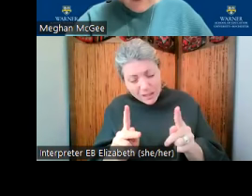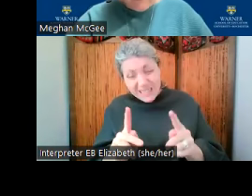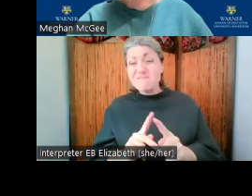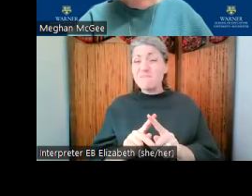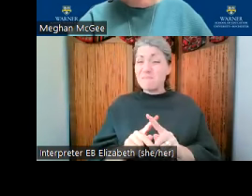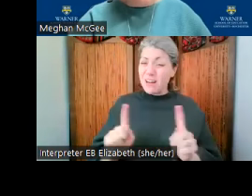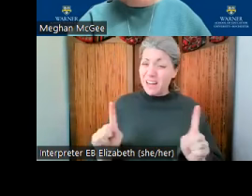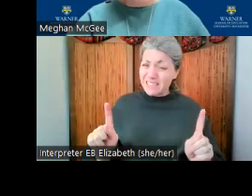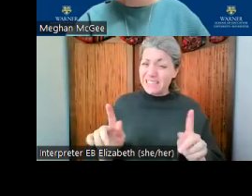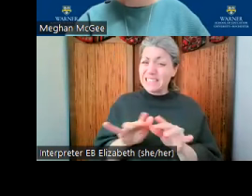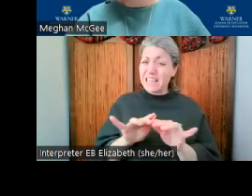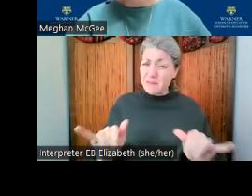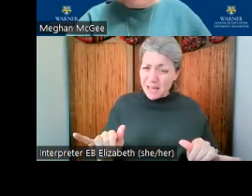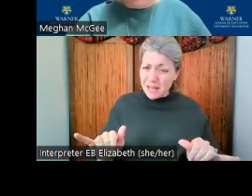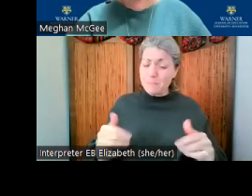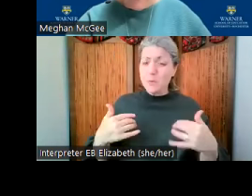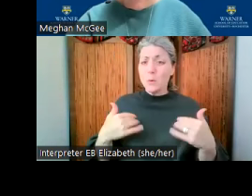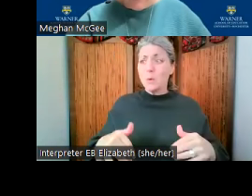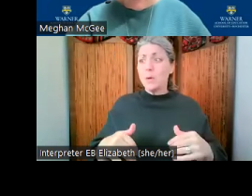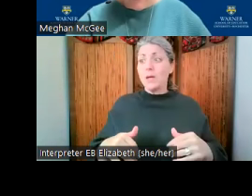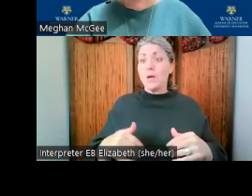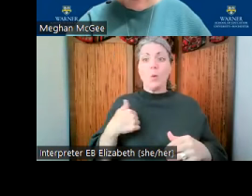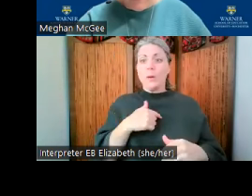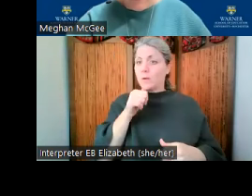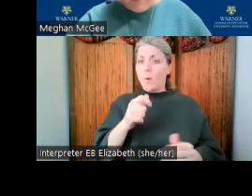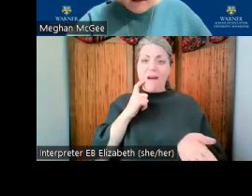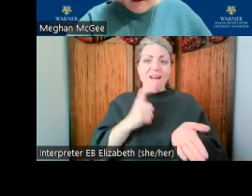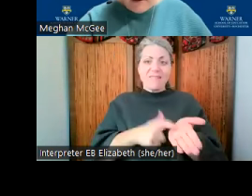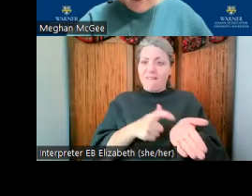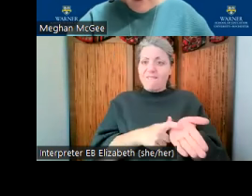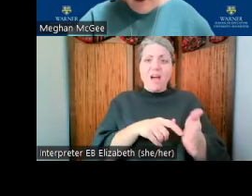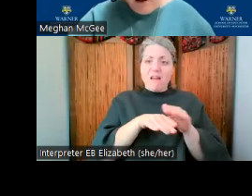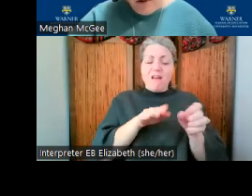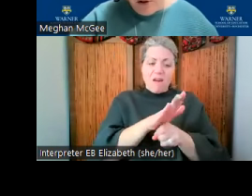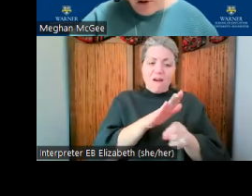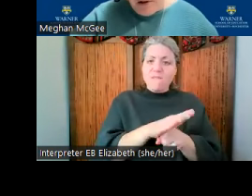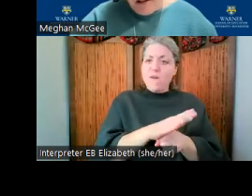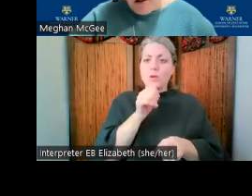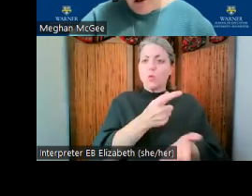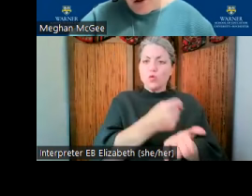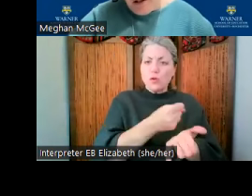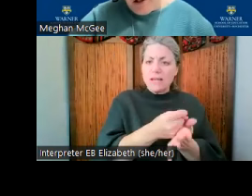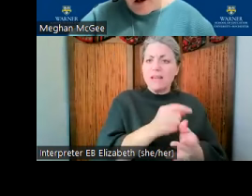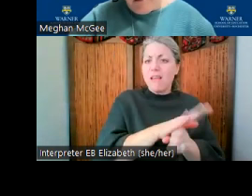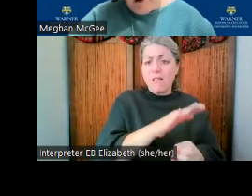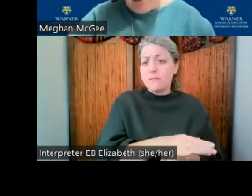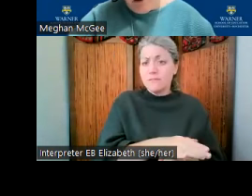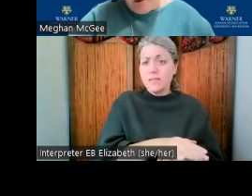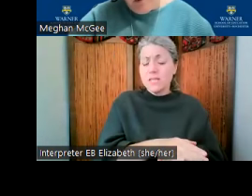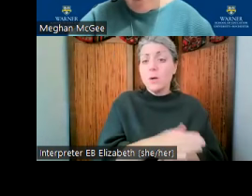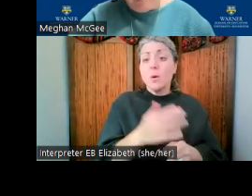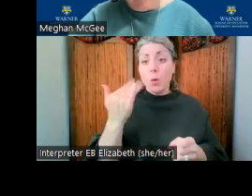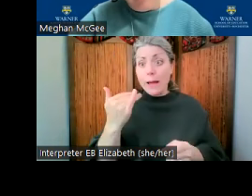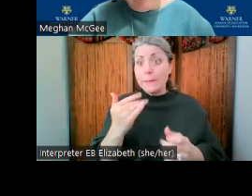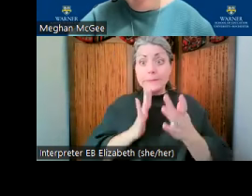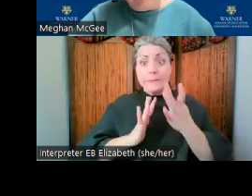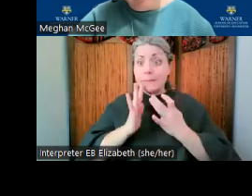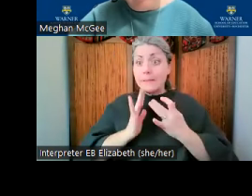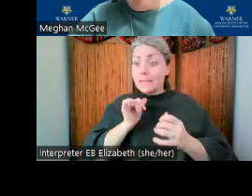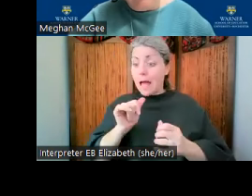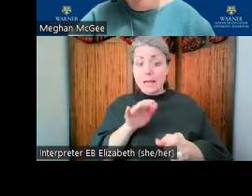there's still the significant risk of under-identification and under-treatment due to a shortage of treatment providers